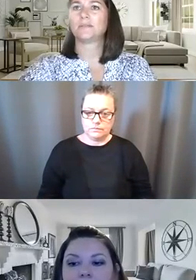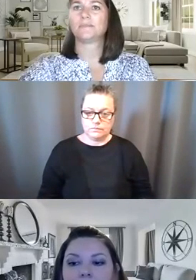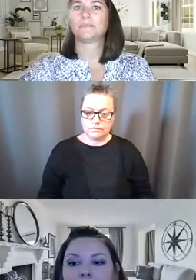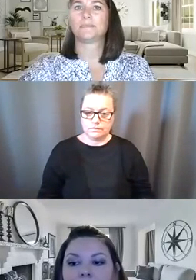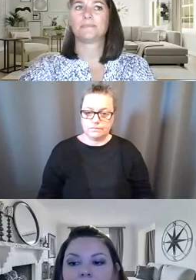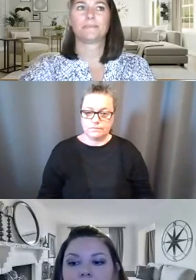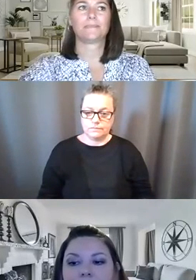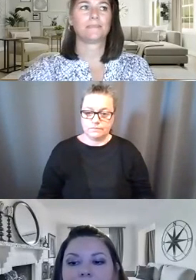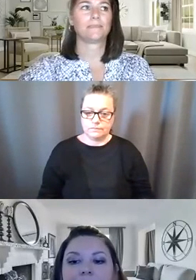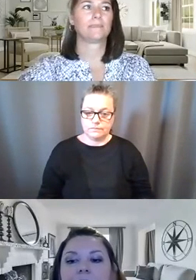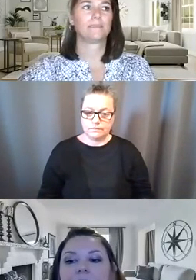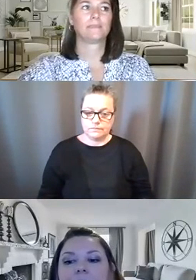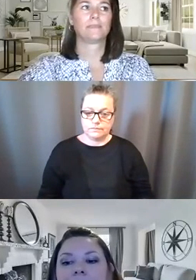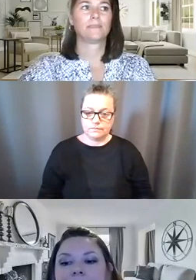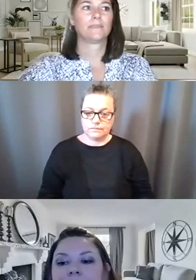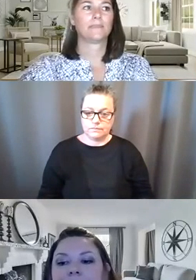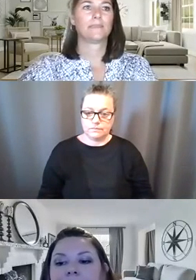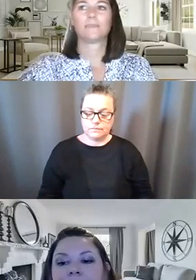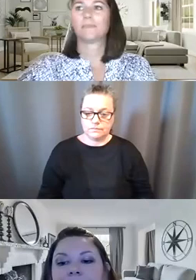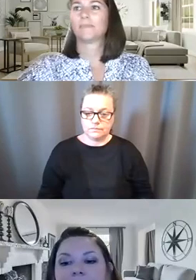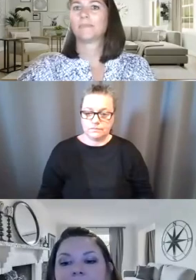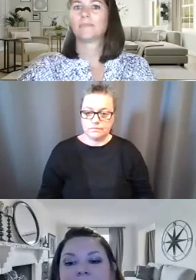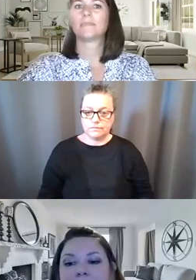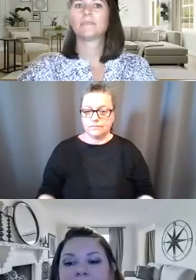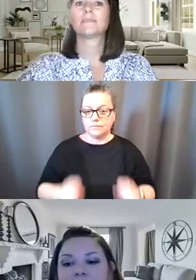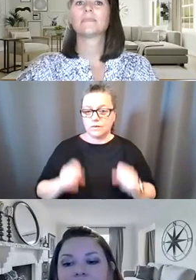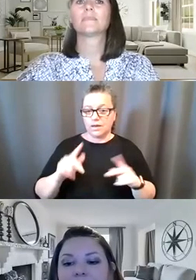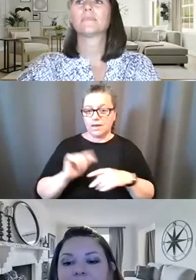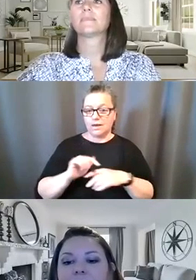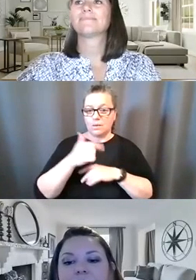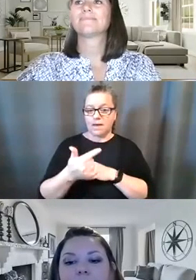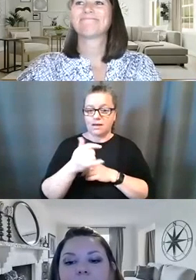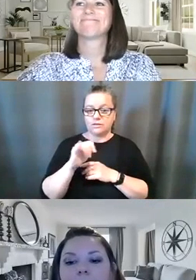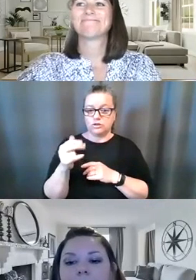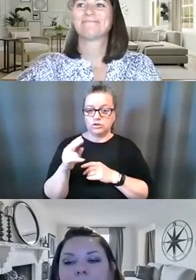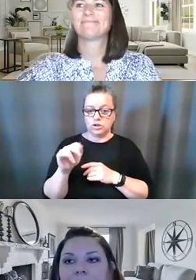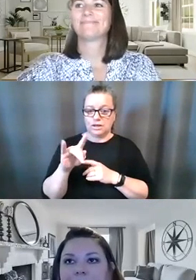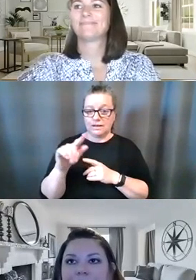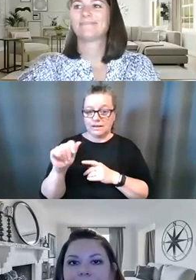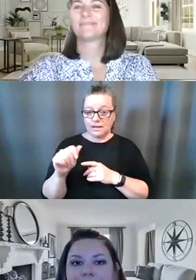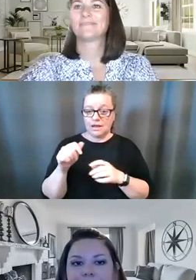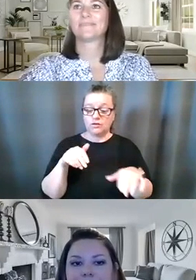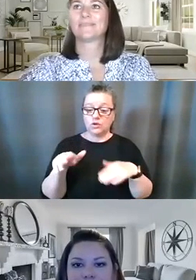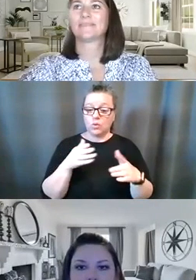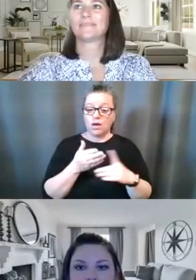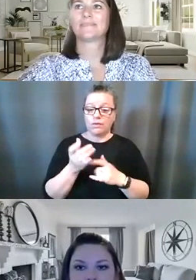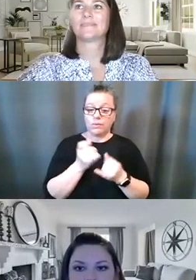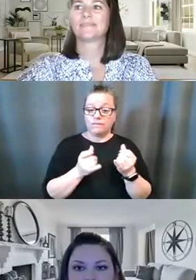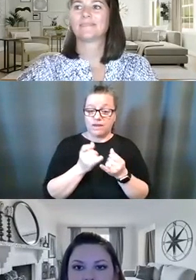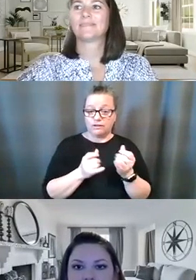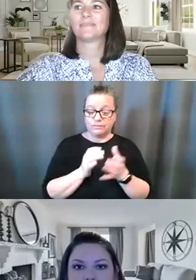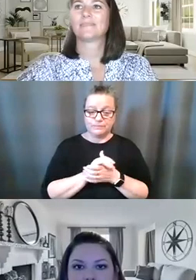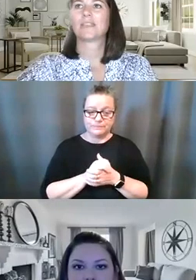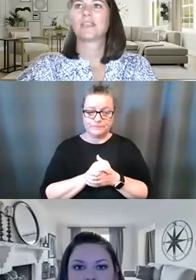Great. All right. I'm going to pass it back to Janina now to walk through the final phases.